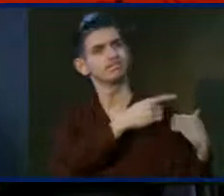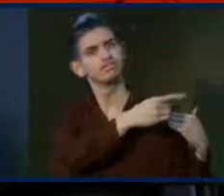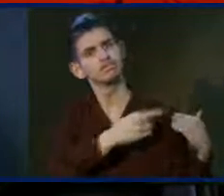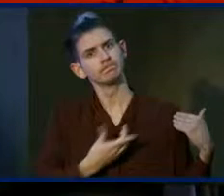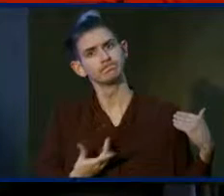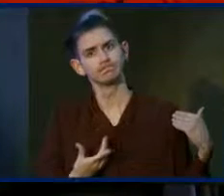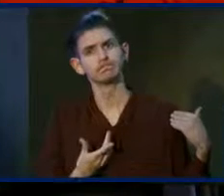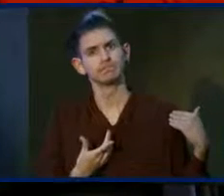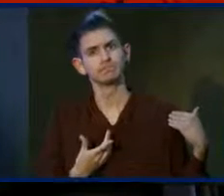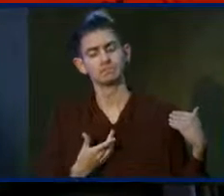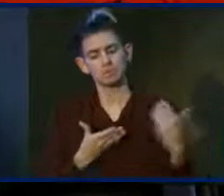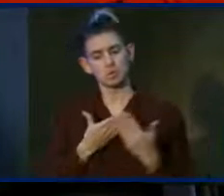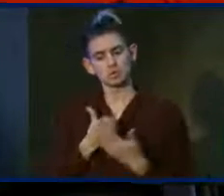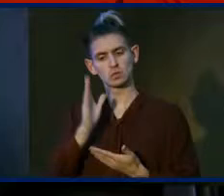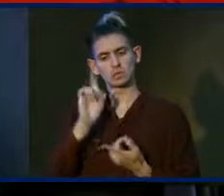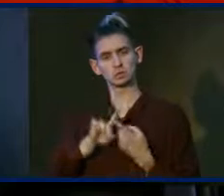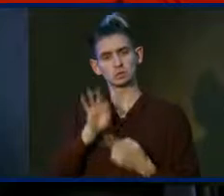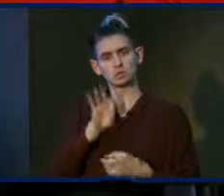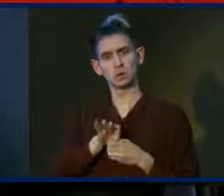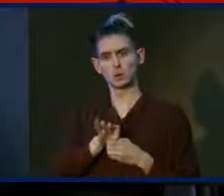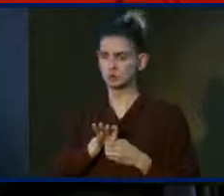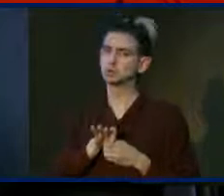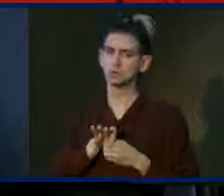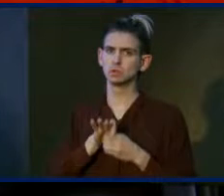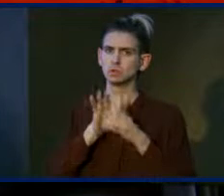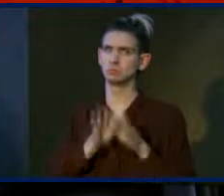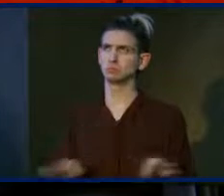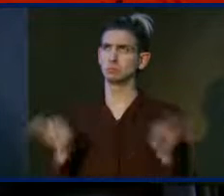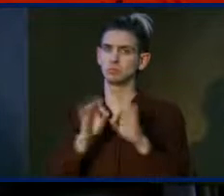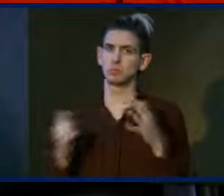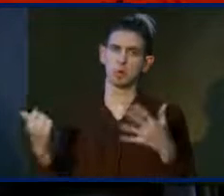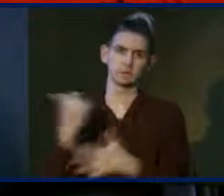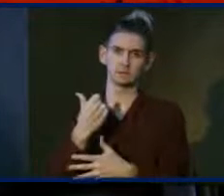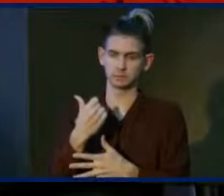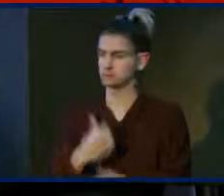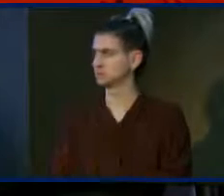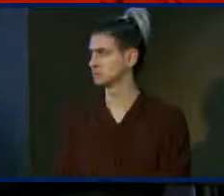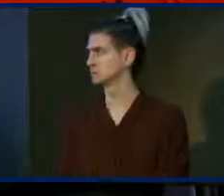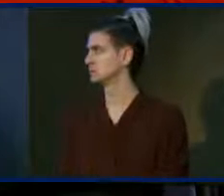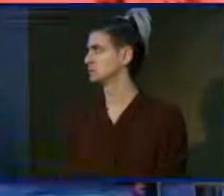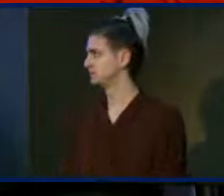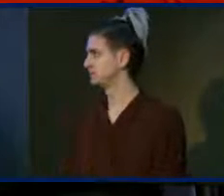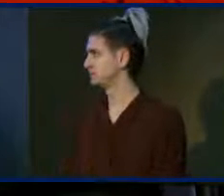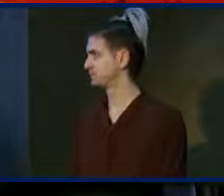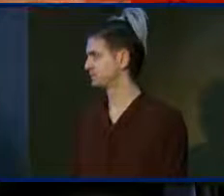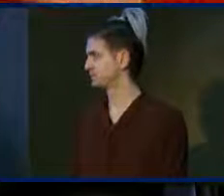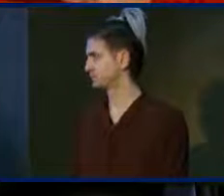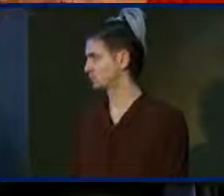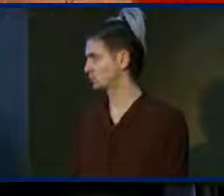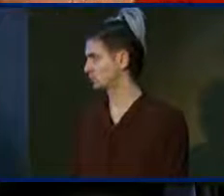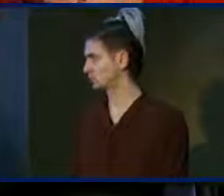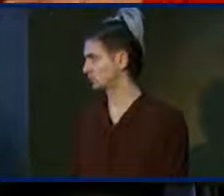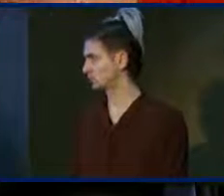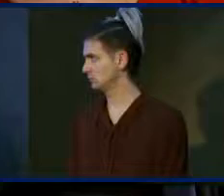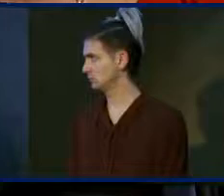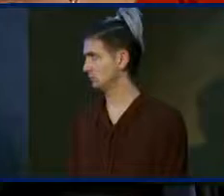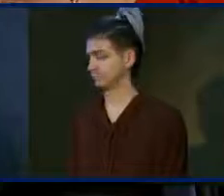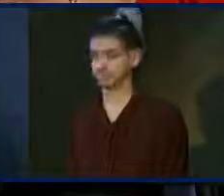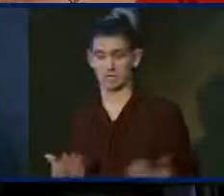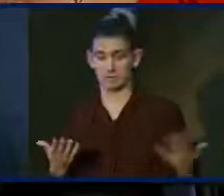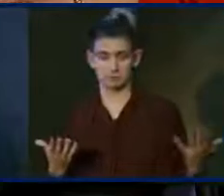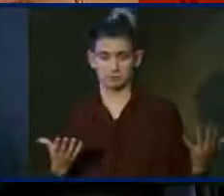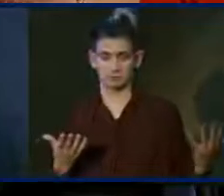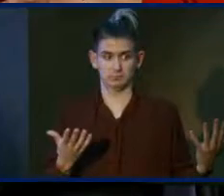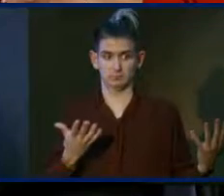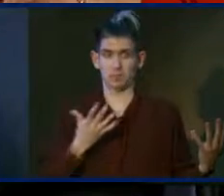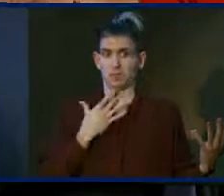the right to vote is so important. I just don't have any other words